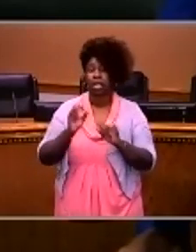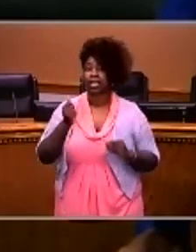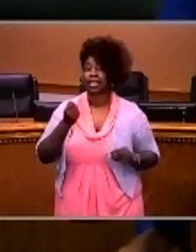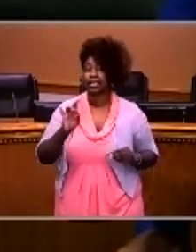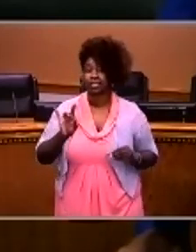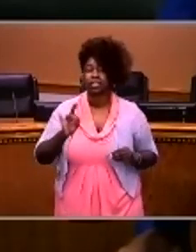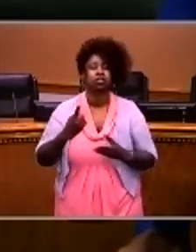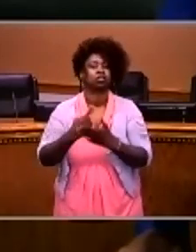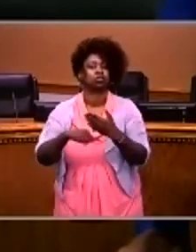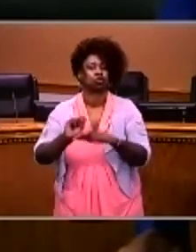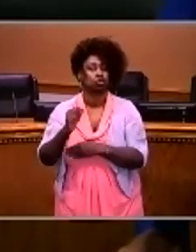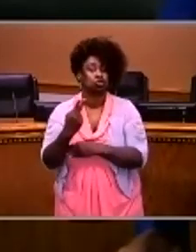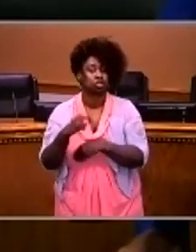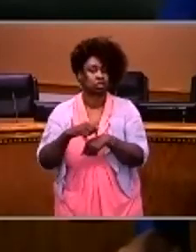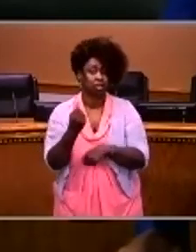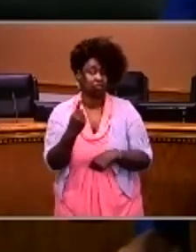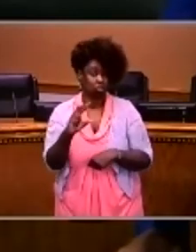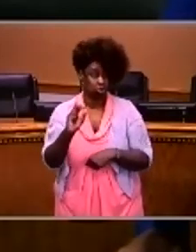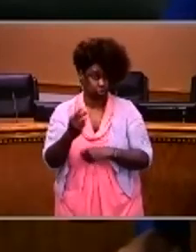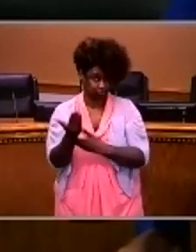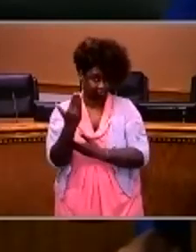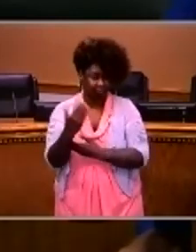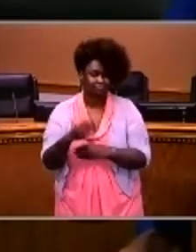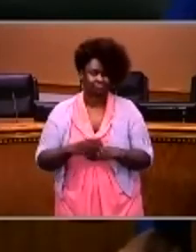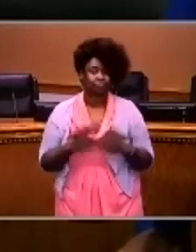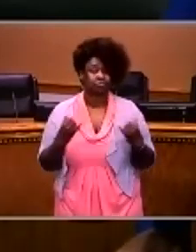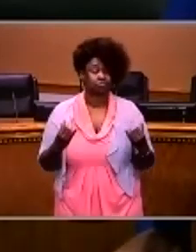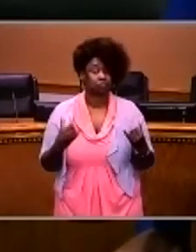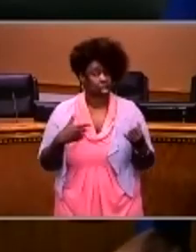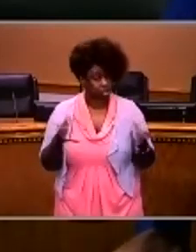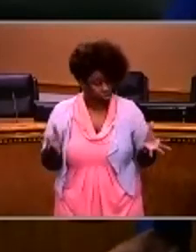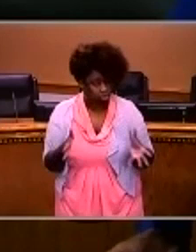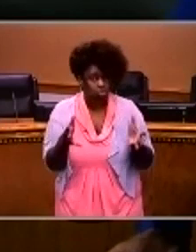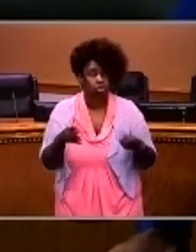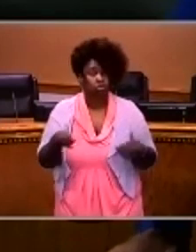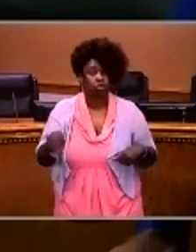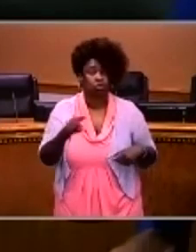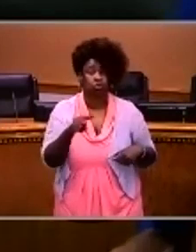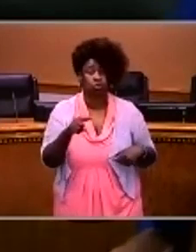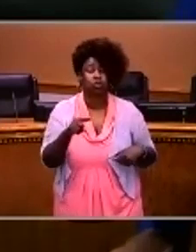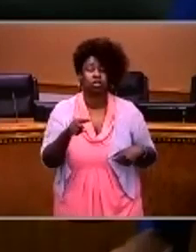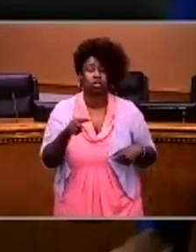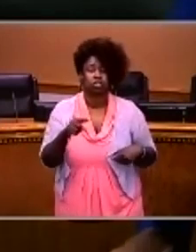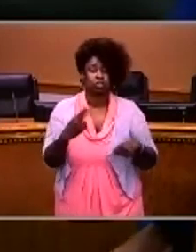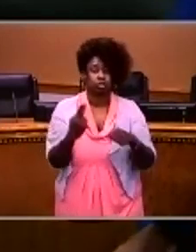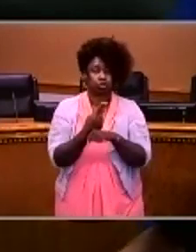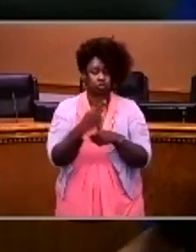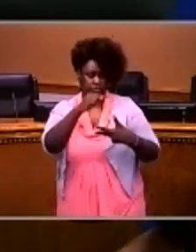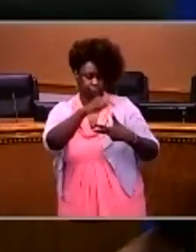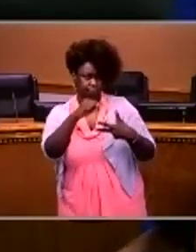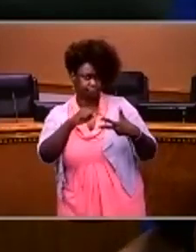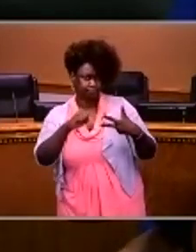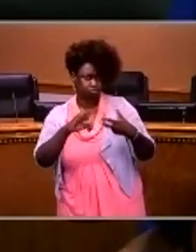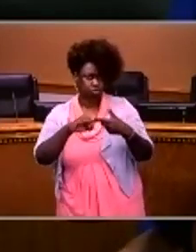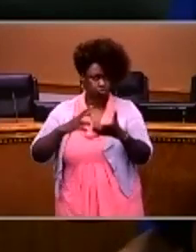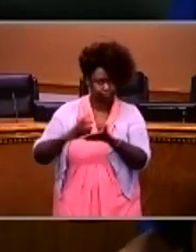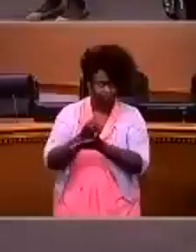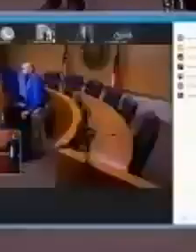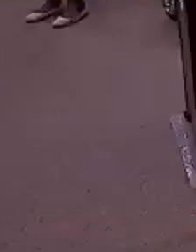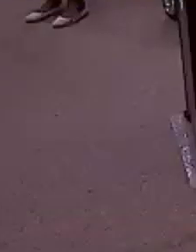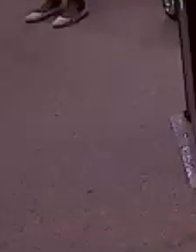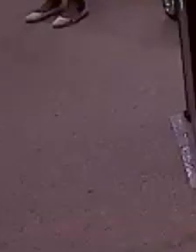be next Thursday at 11:30 a.m. In the meantime, I do encourage everyone to utilize one of the three opportunities we have